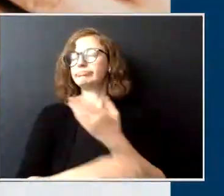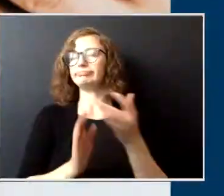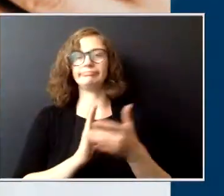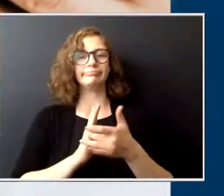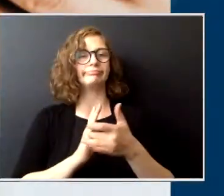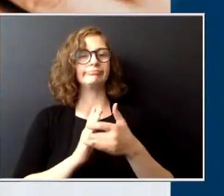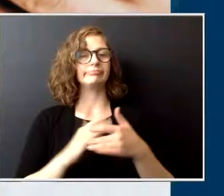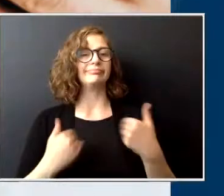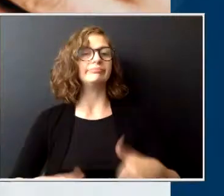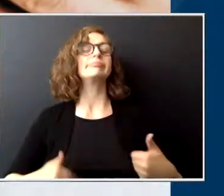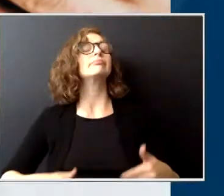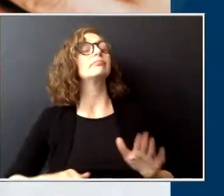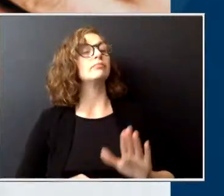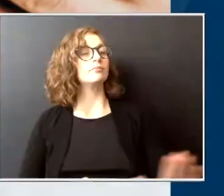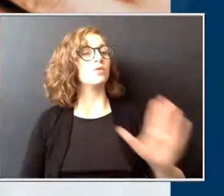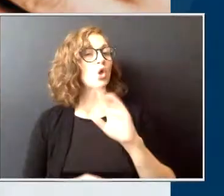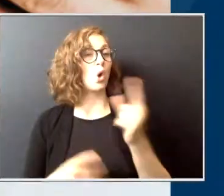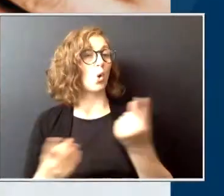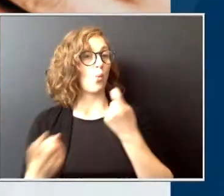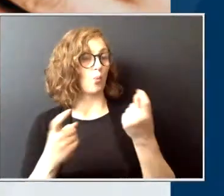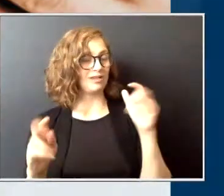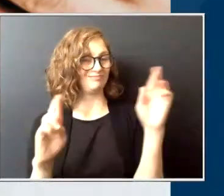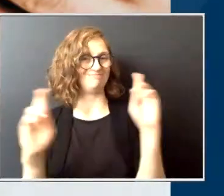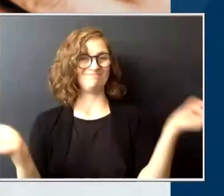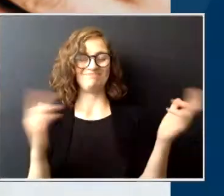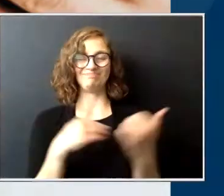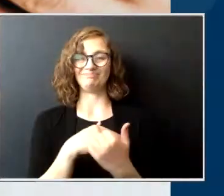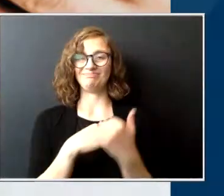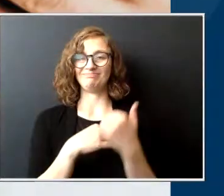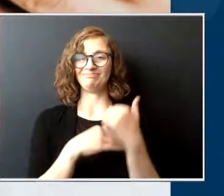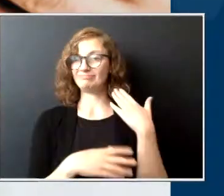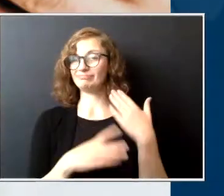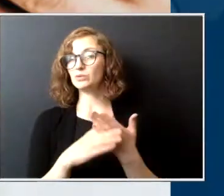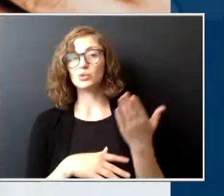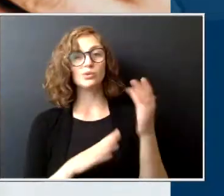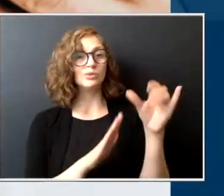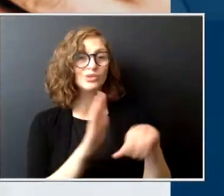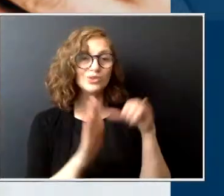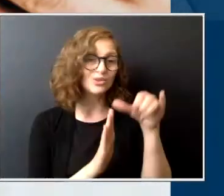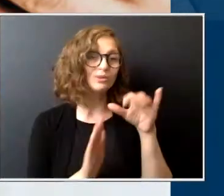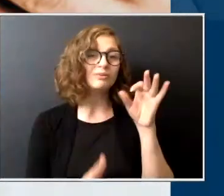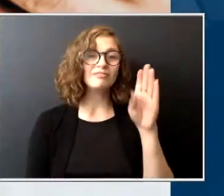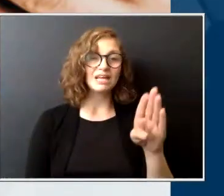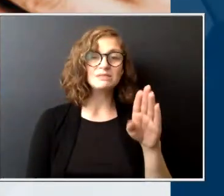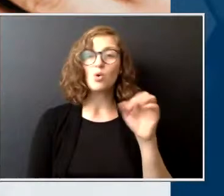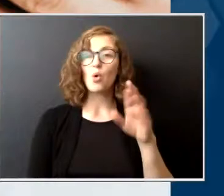send them in using the info on your screen. That includes the chat on YouTube or Facebook or